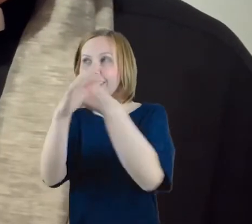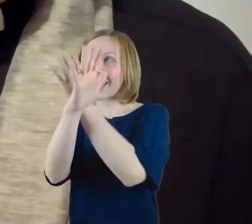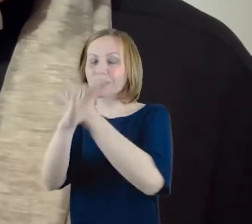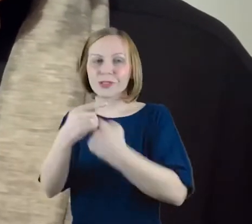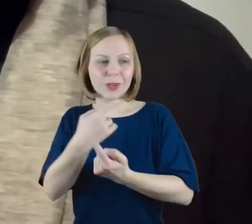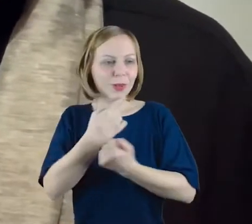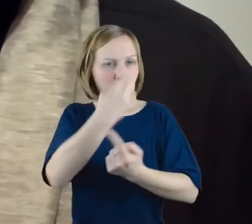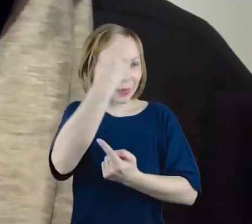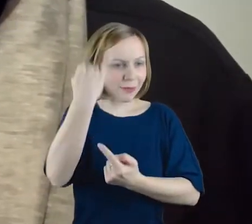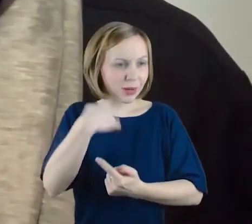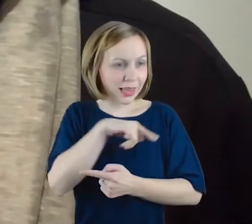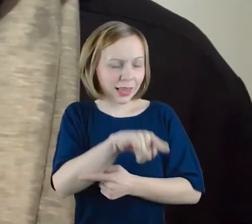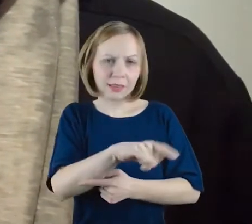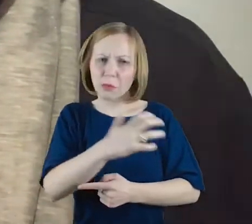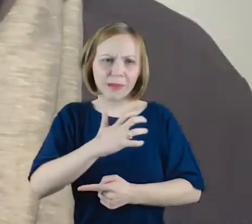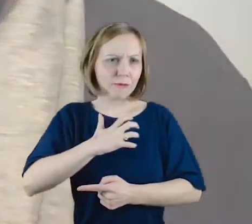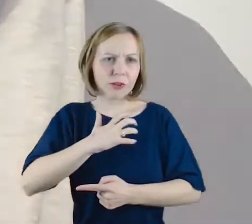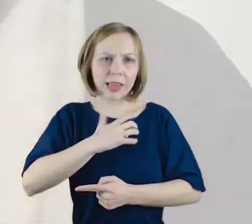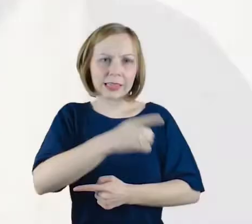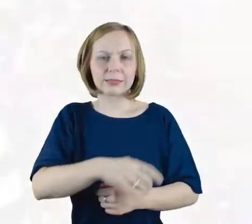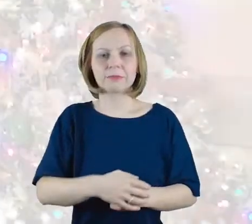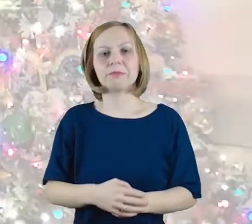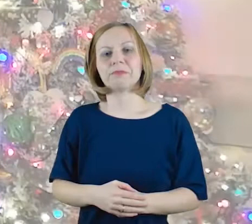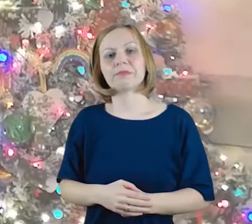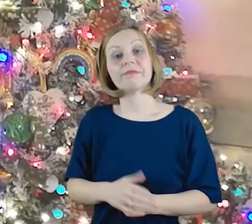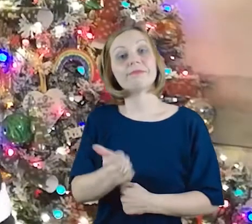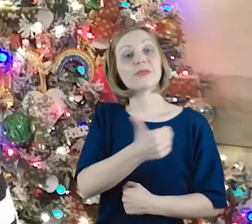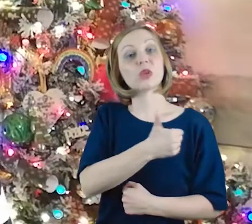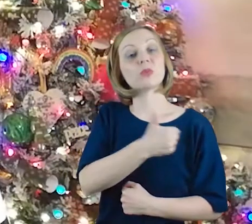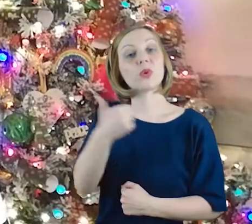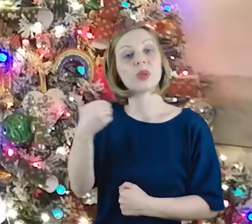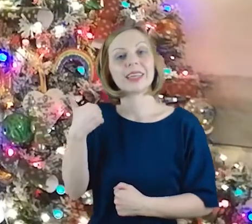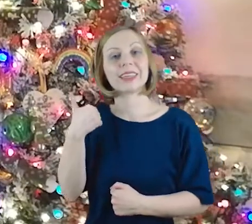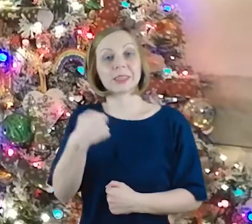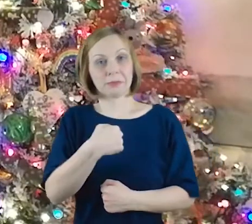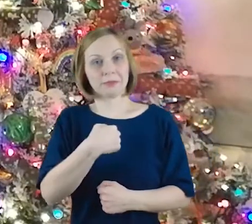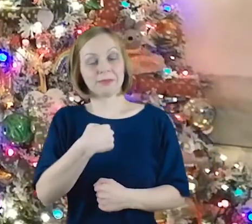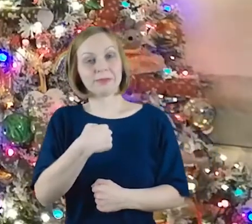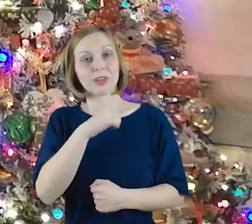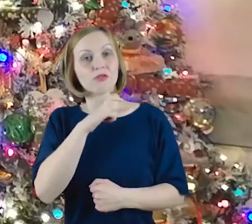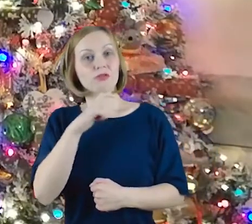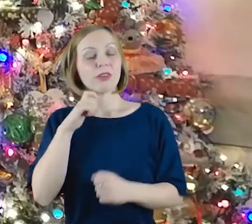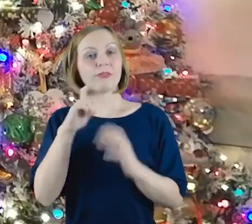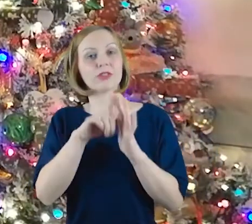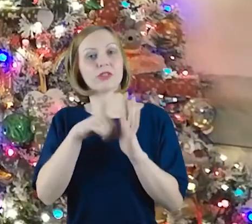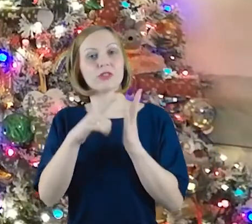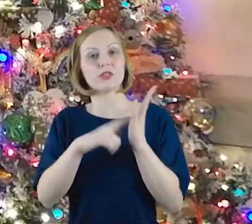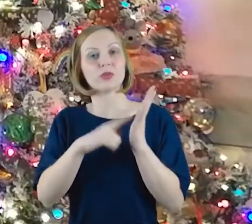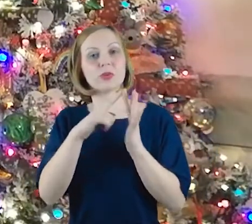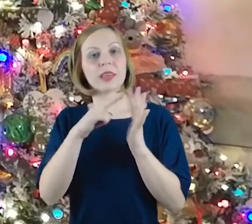Mary. Do not be afraid. Good morning, everybody. My name's Reverend Juliet